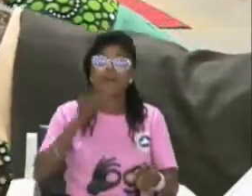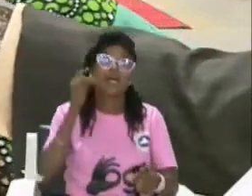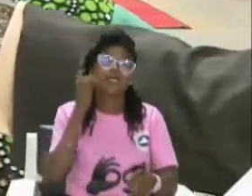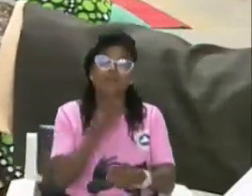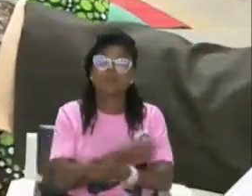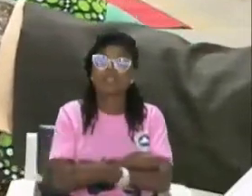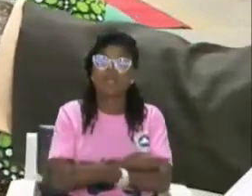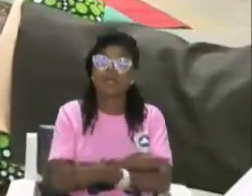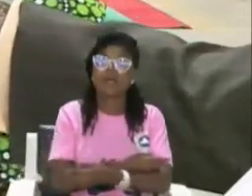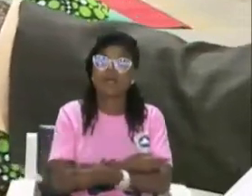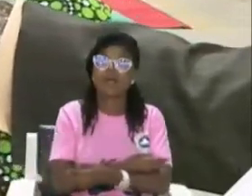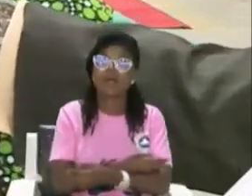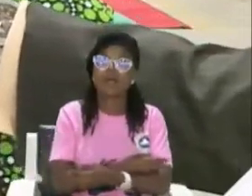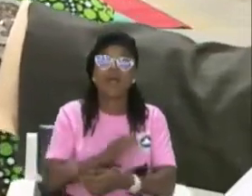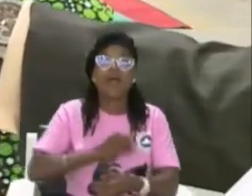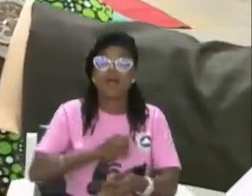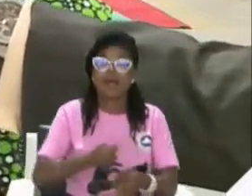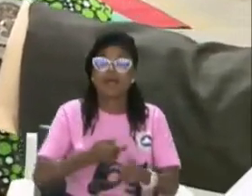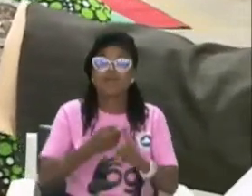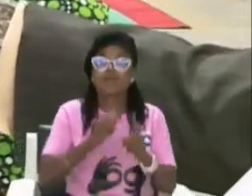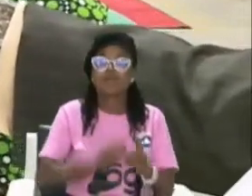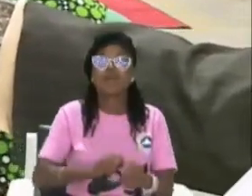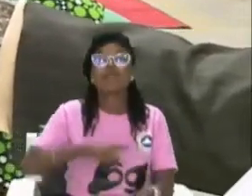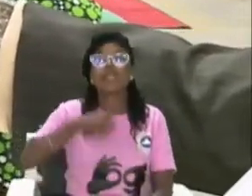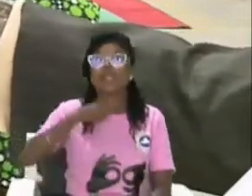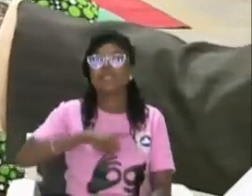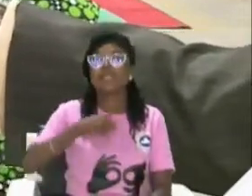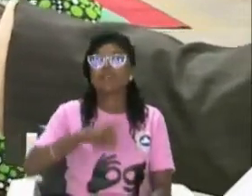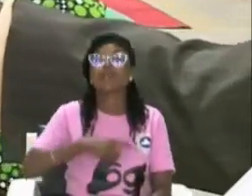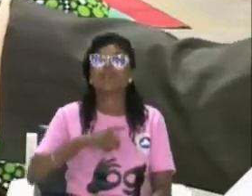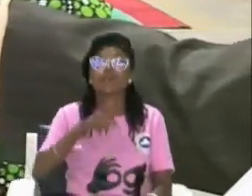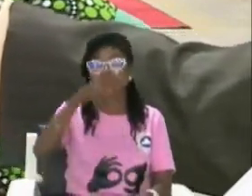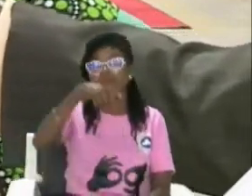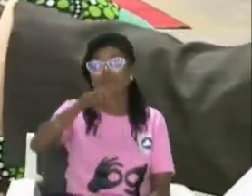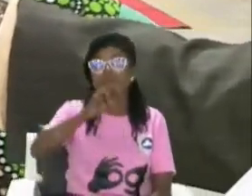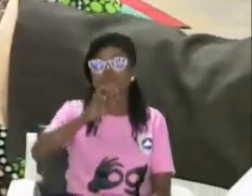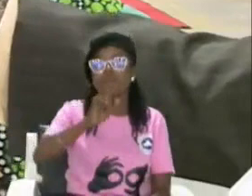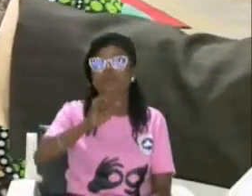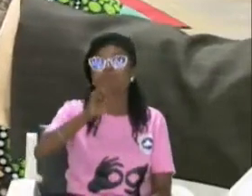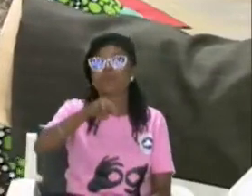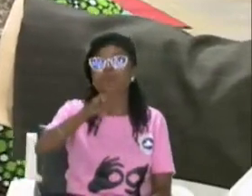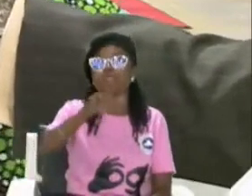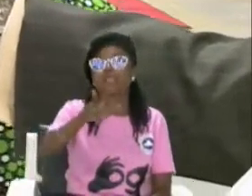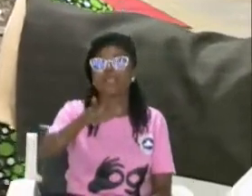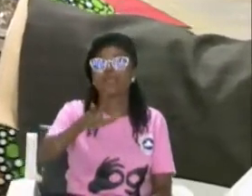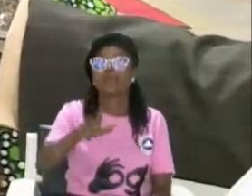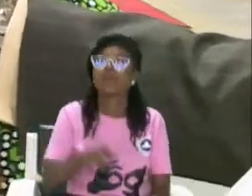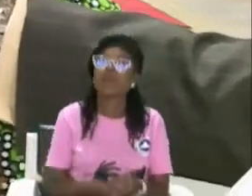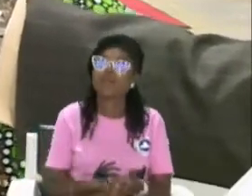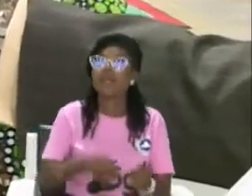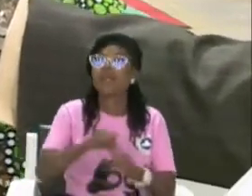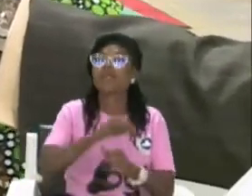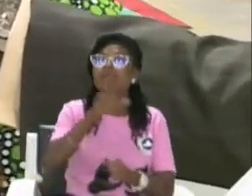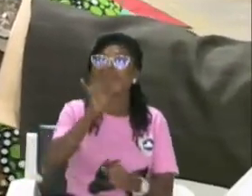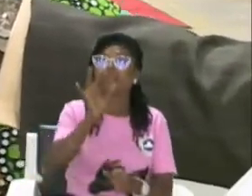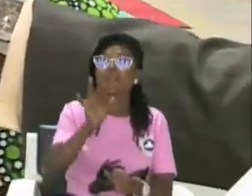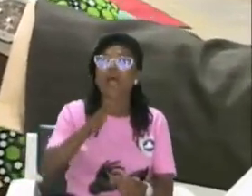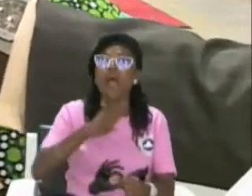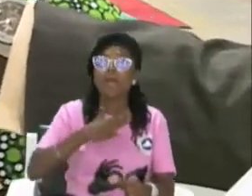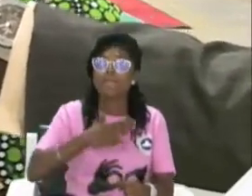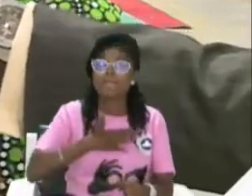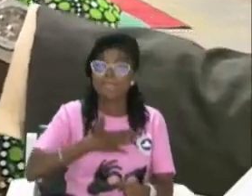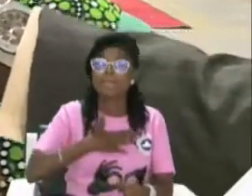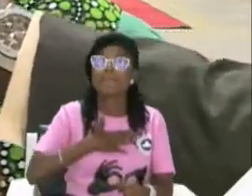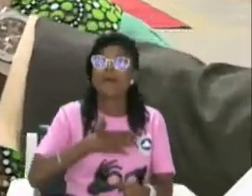I'm from Lagos Province 23, Area 19. My daughter was abused by her